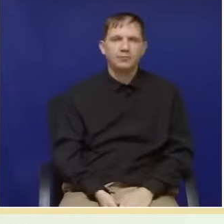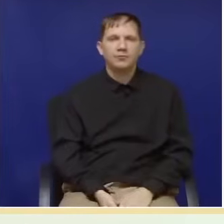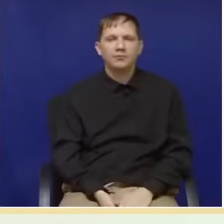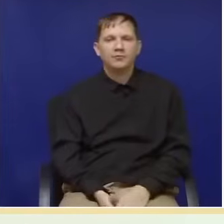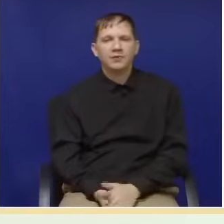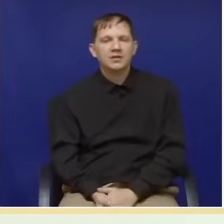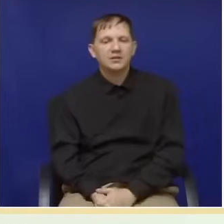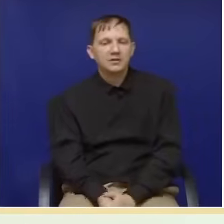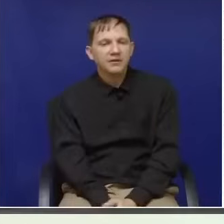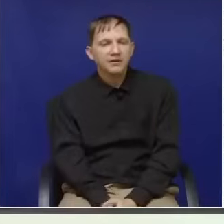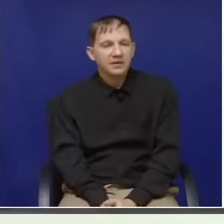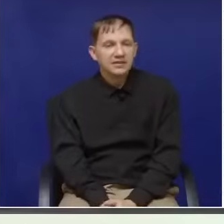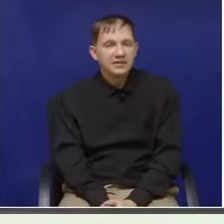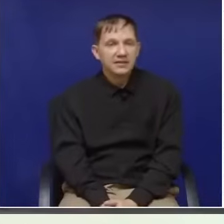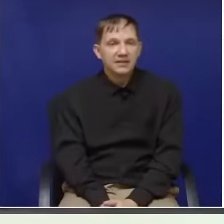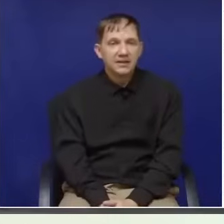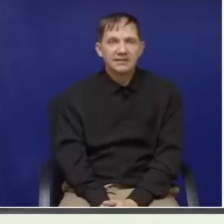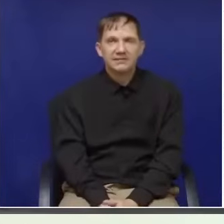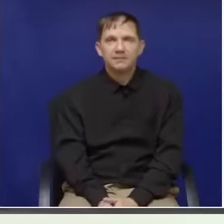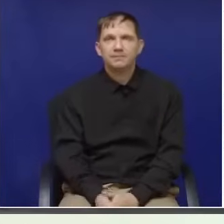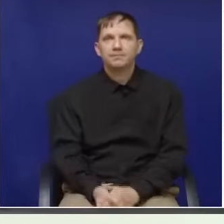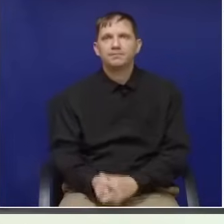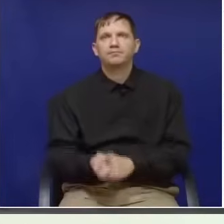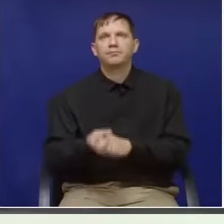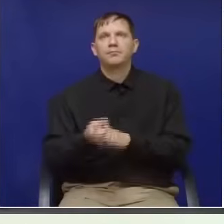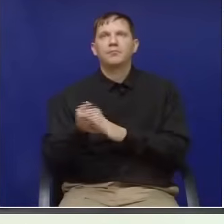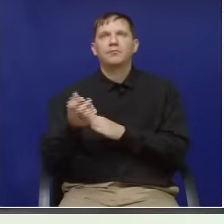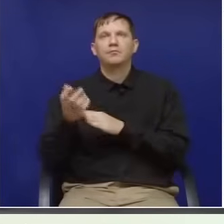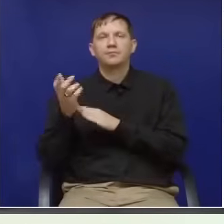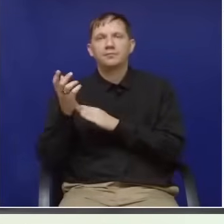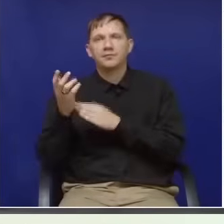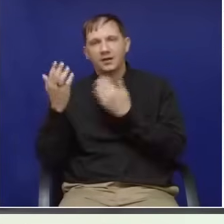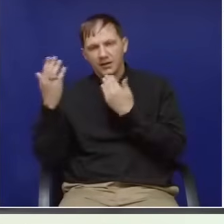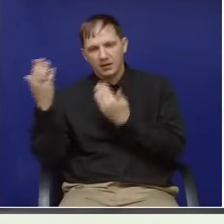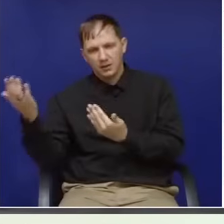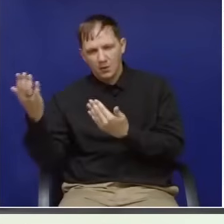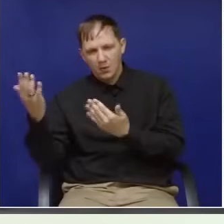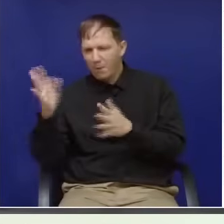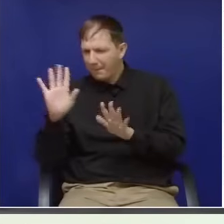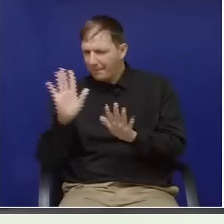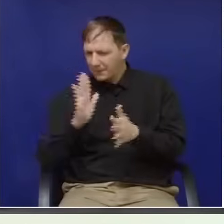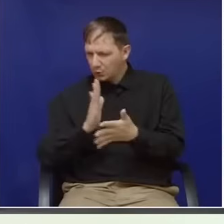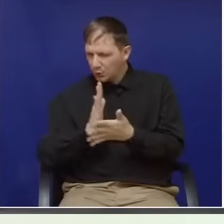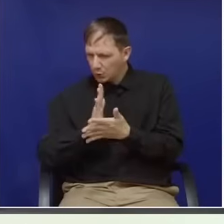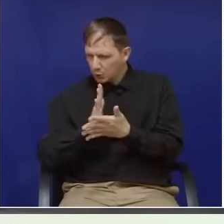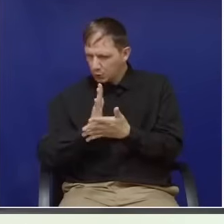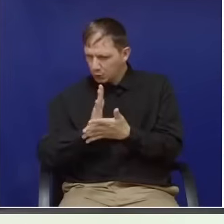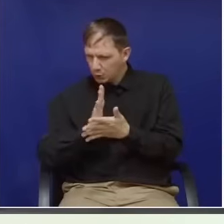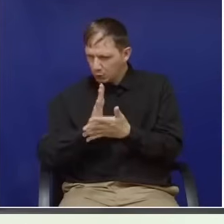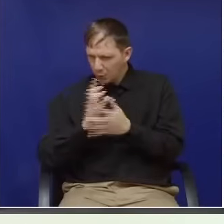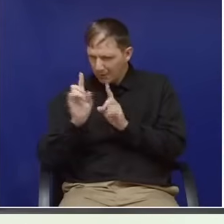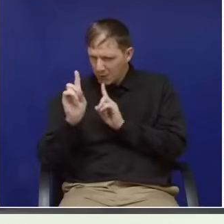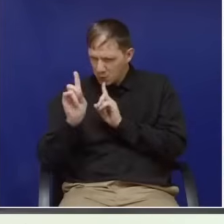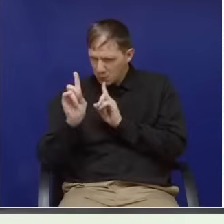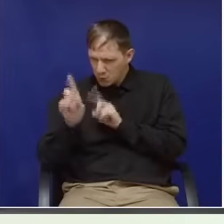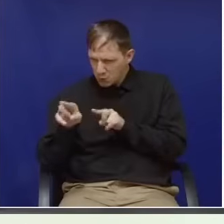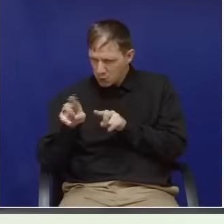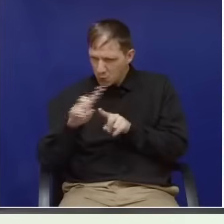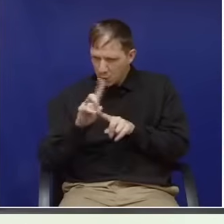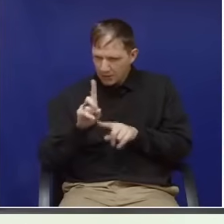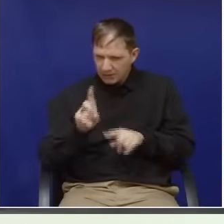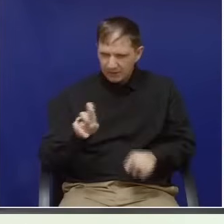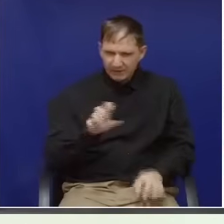Thank you, Chair. I just want to be sure that I answered the right question. You said